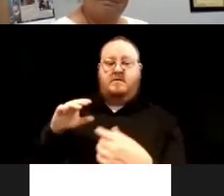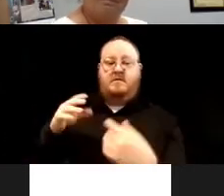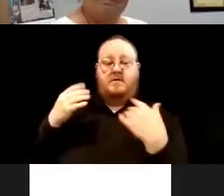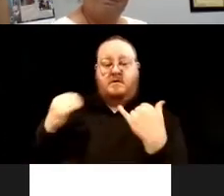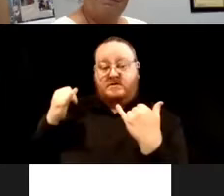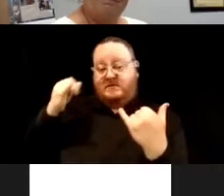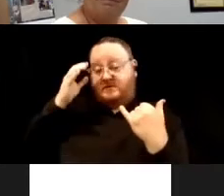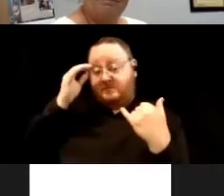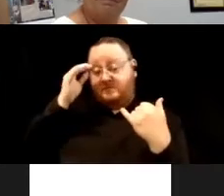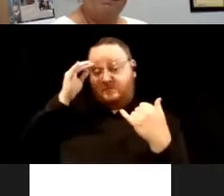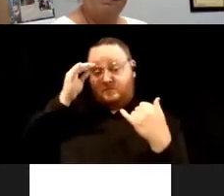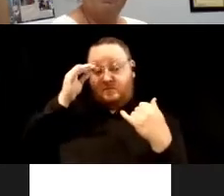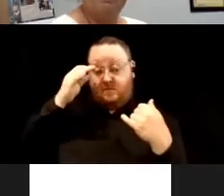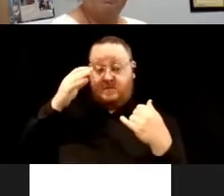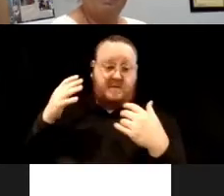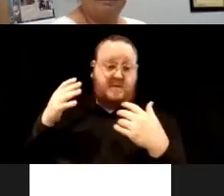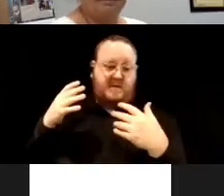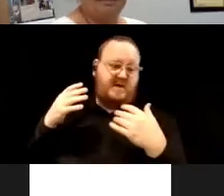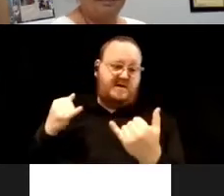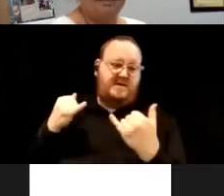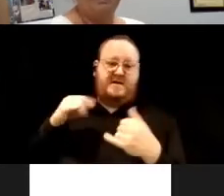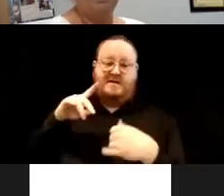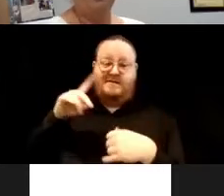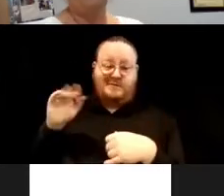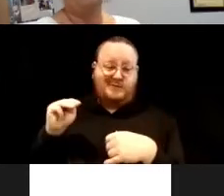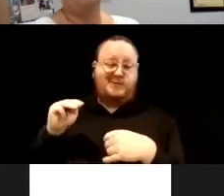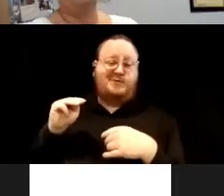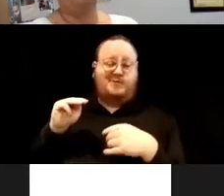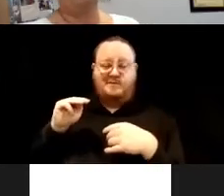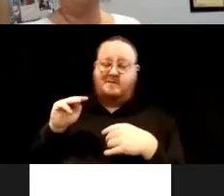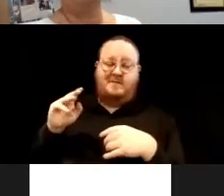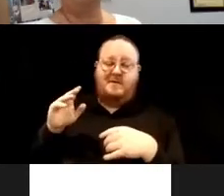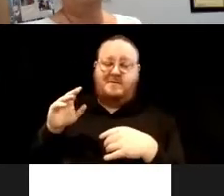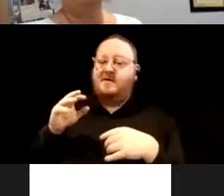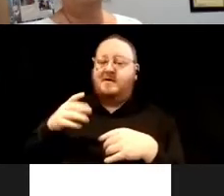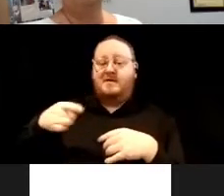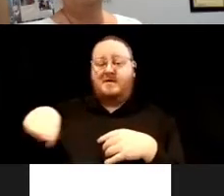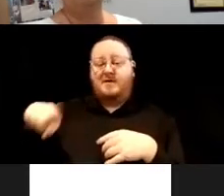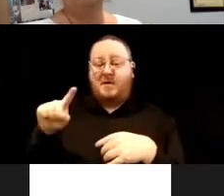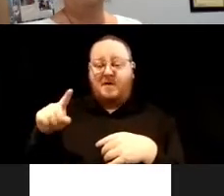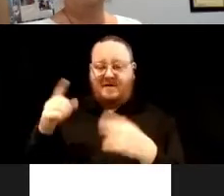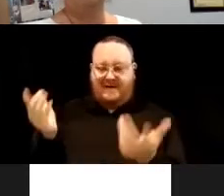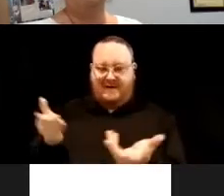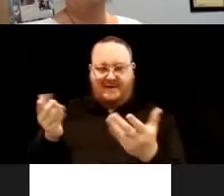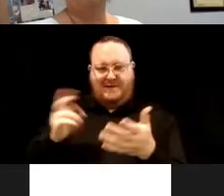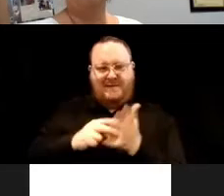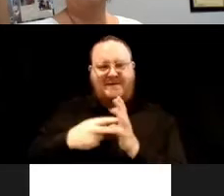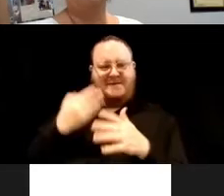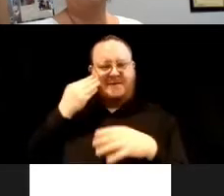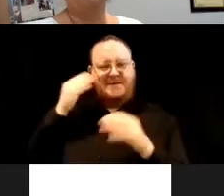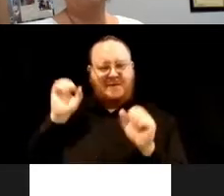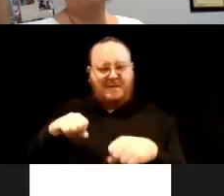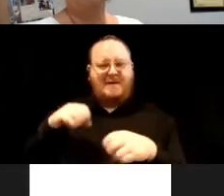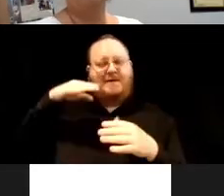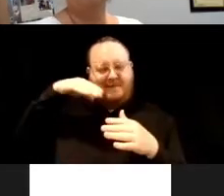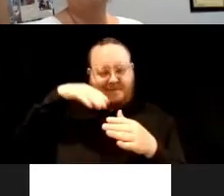get onto Zoom. So you're not all absolute newbies. You've taken the first dip into the